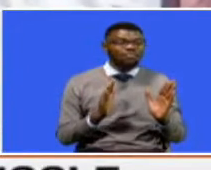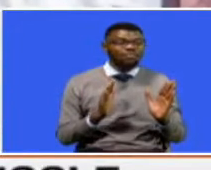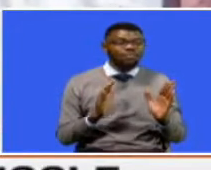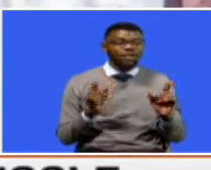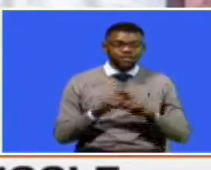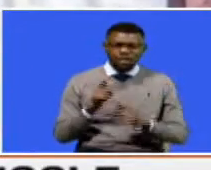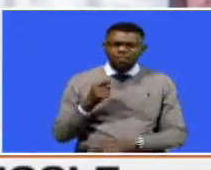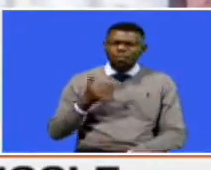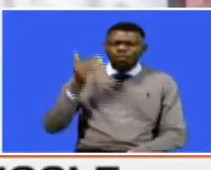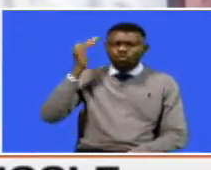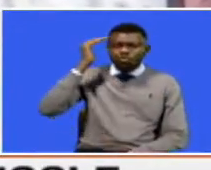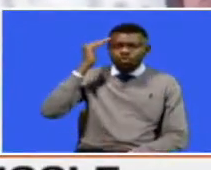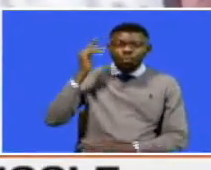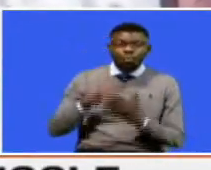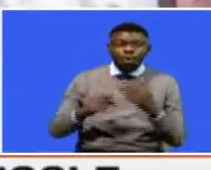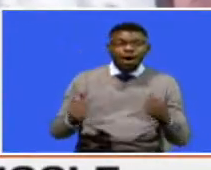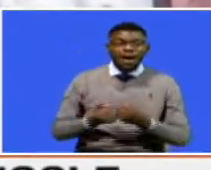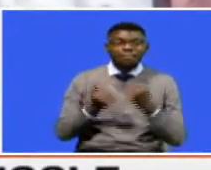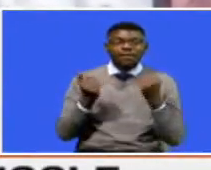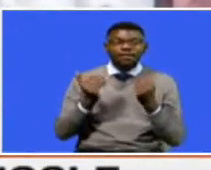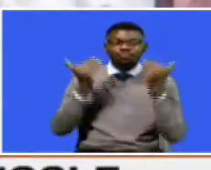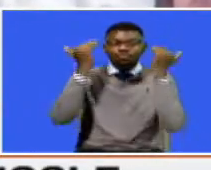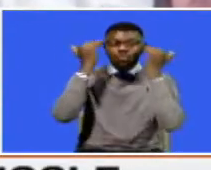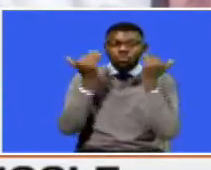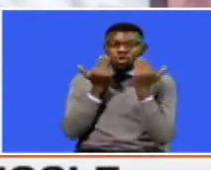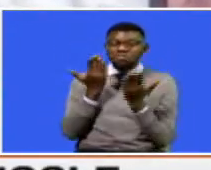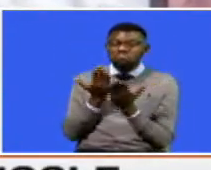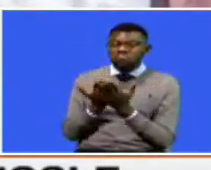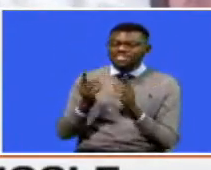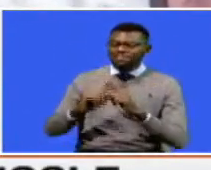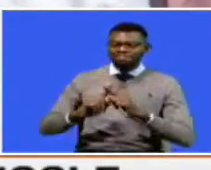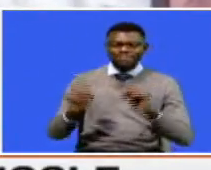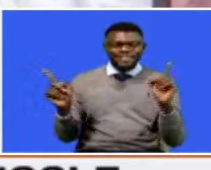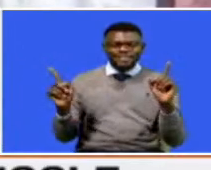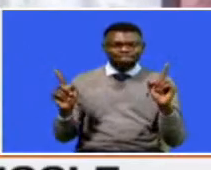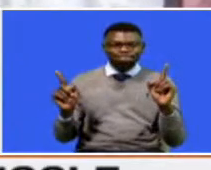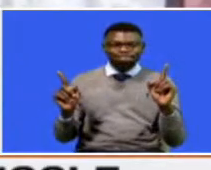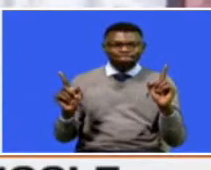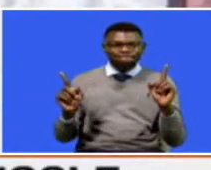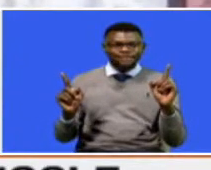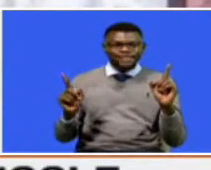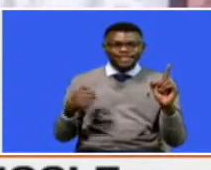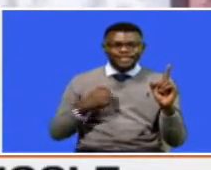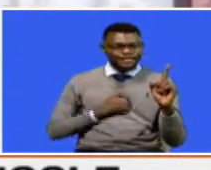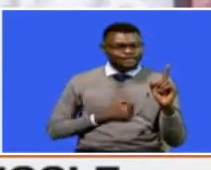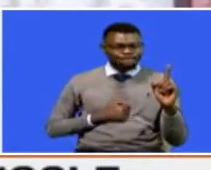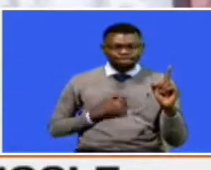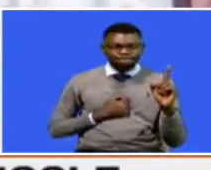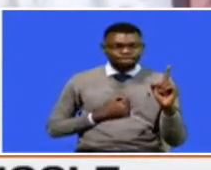We know what transpired in the Court of Appeal, but it's very unfortunate that